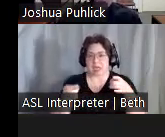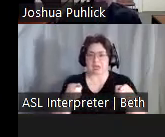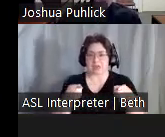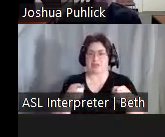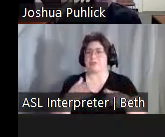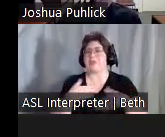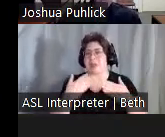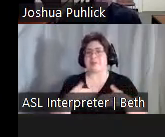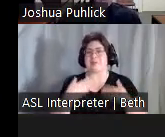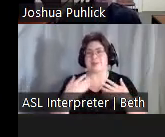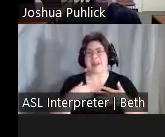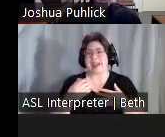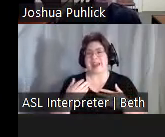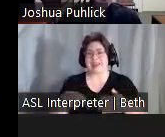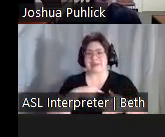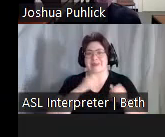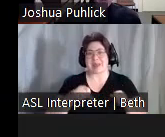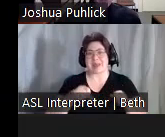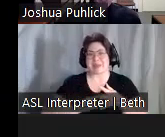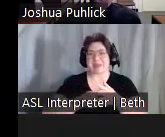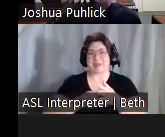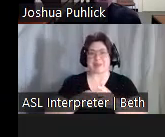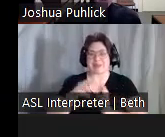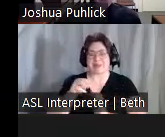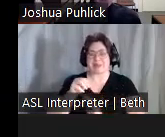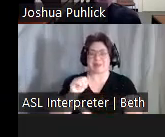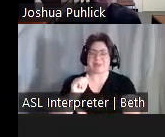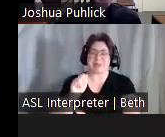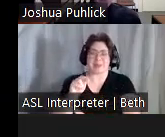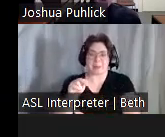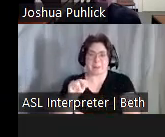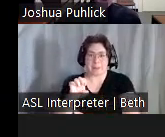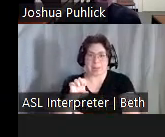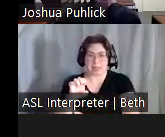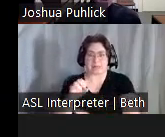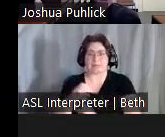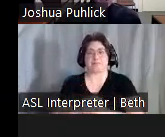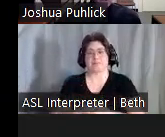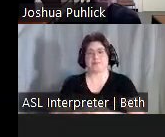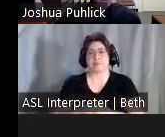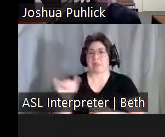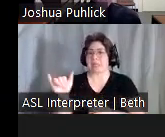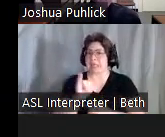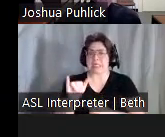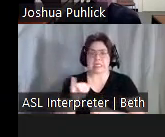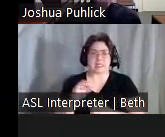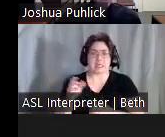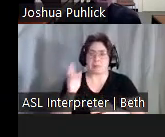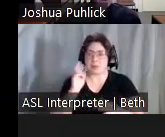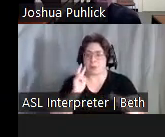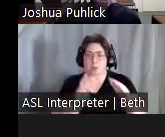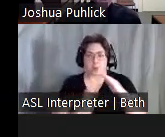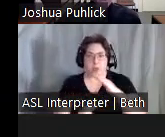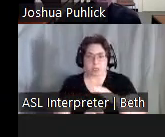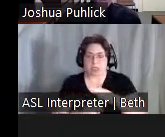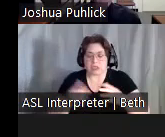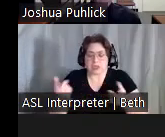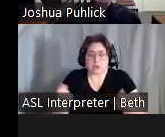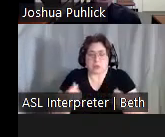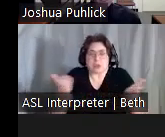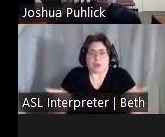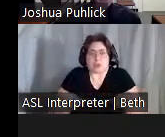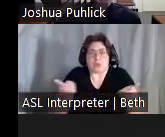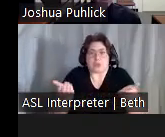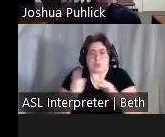So doing similar projections is something that we're going to be doing here with our